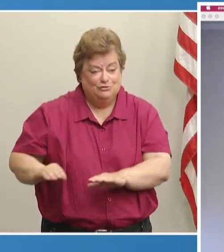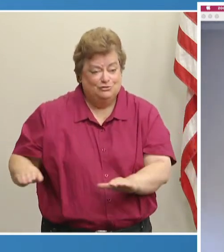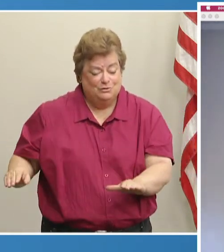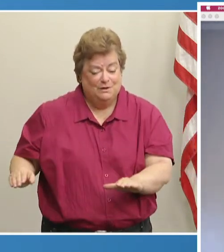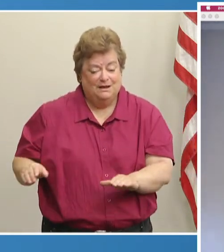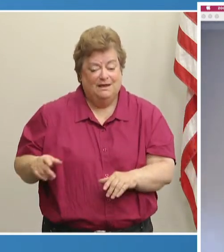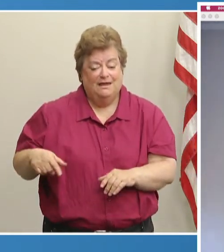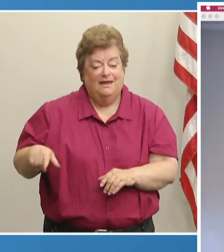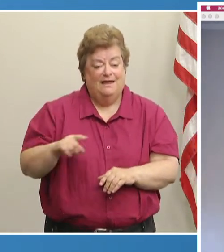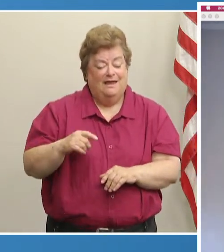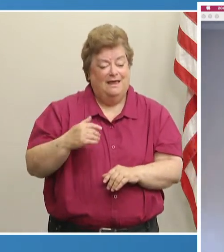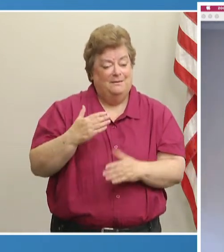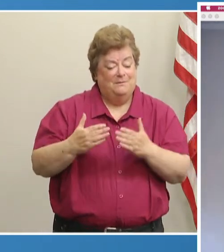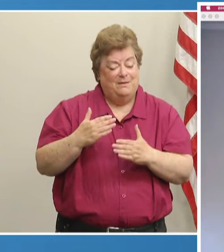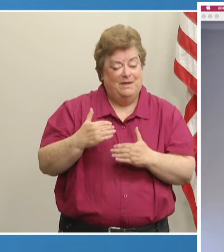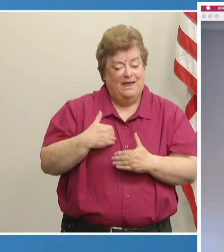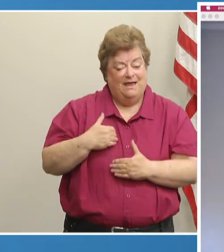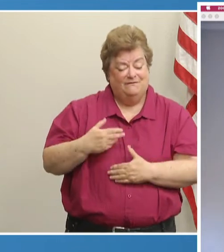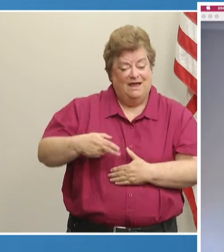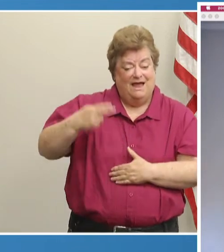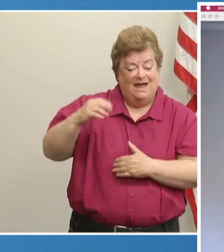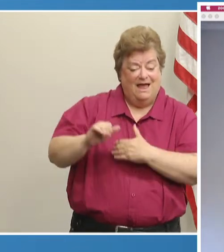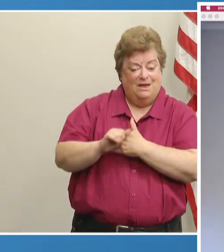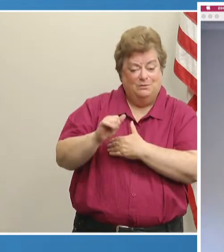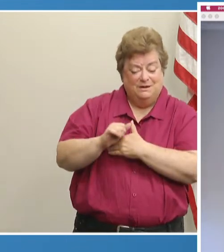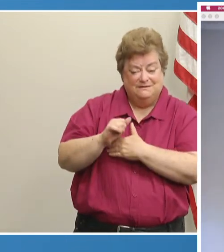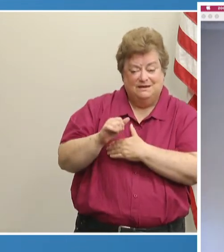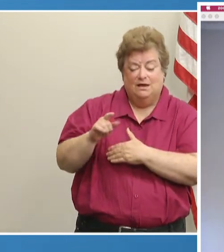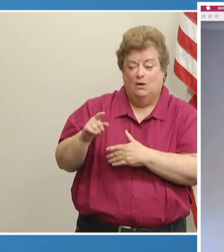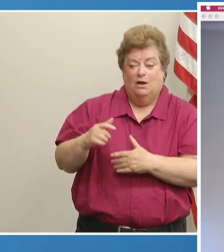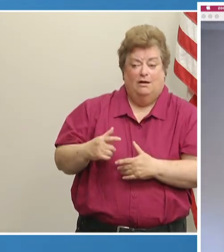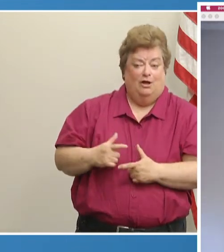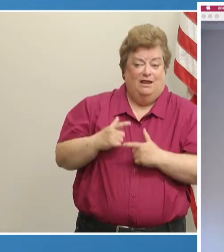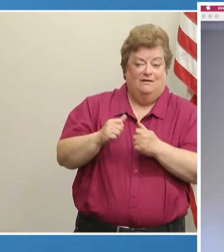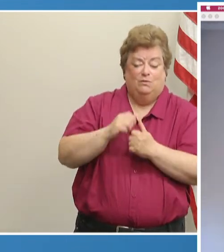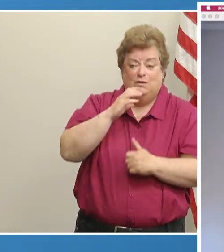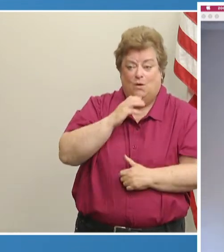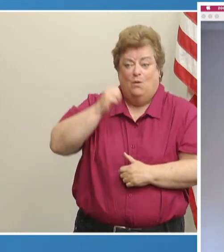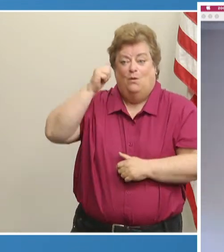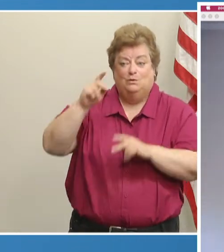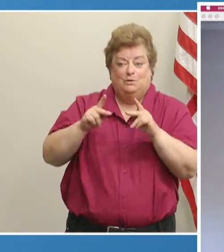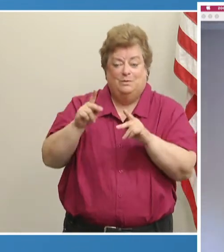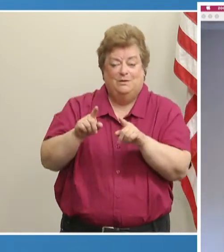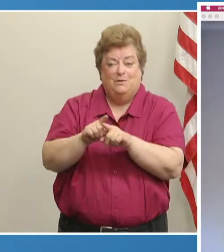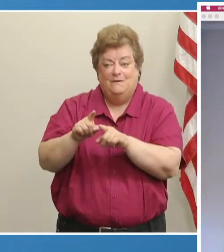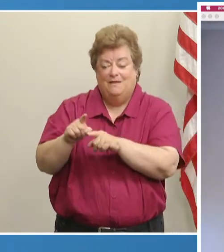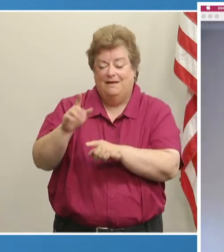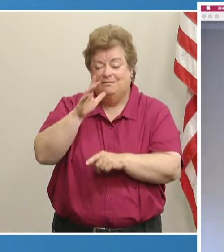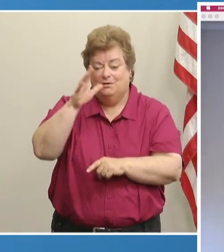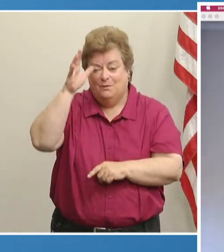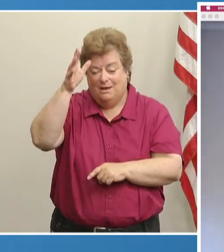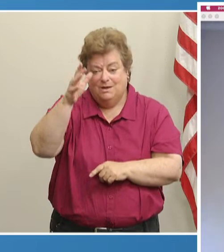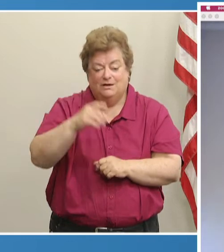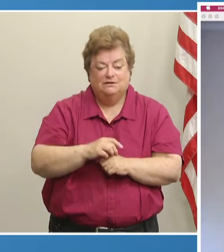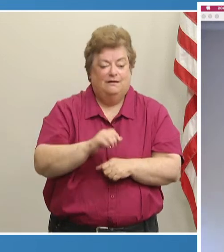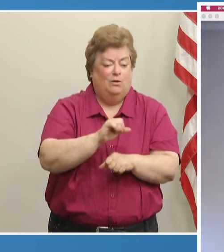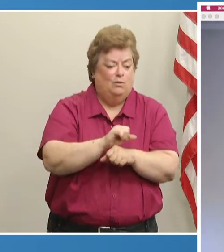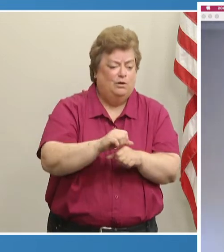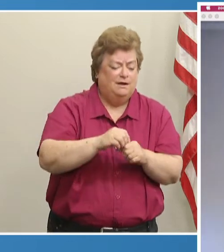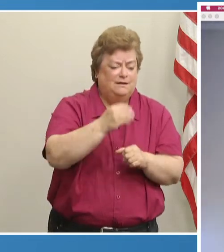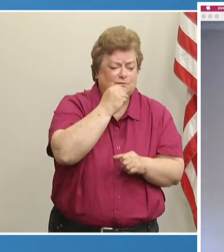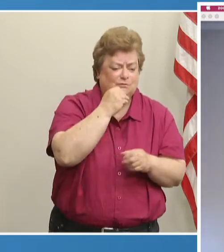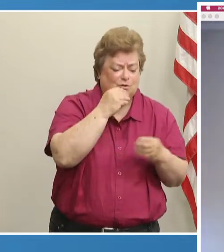higher risk of COVID-19 infection. They live with older adults. They see their grandparents. They work in grocery stores